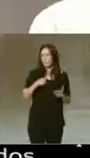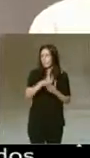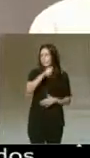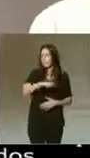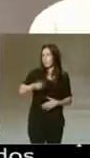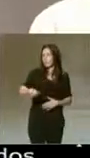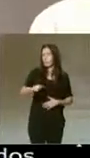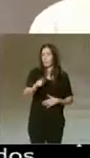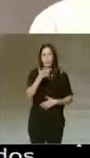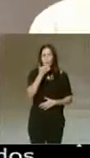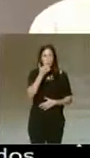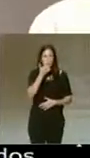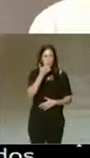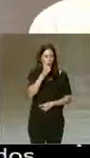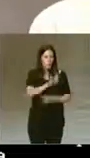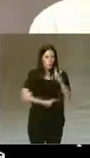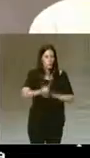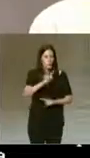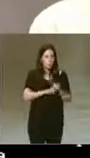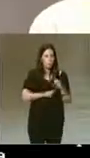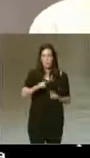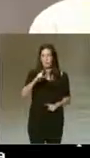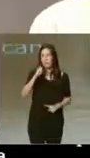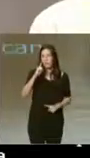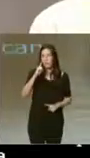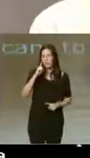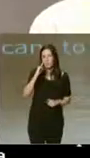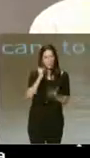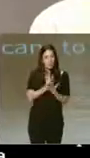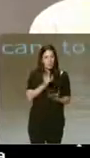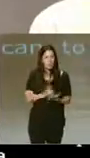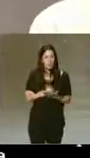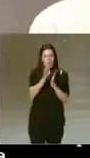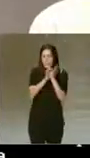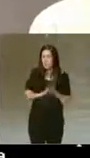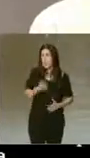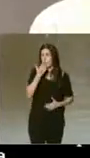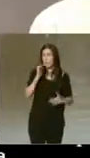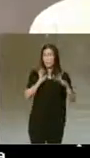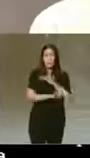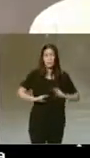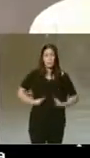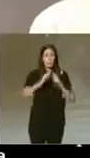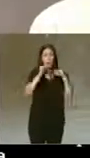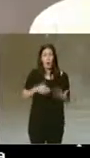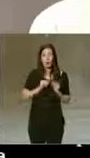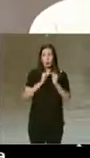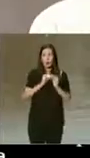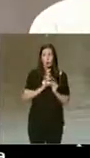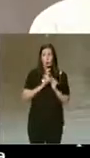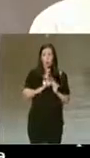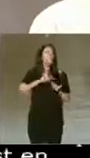as much as I can to reserve these capital for the salary of these people